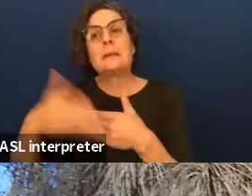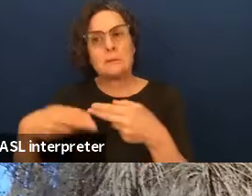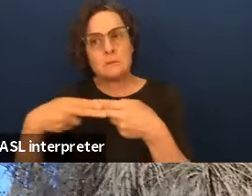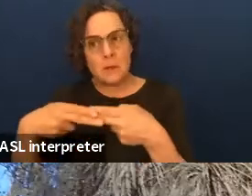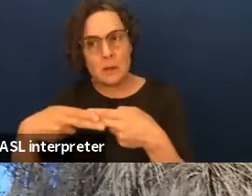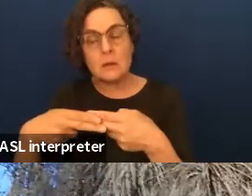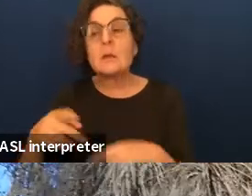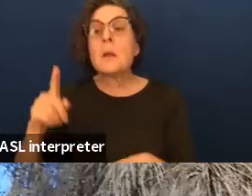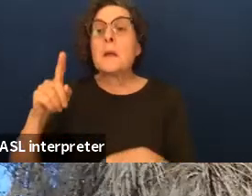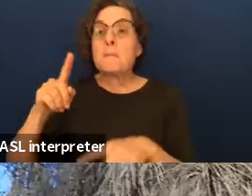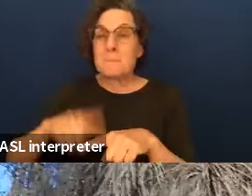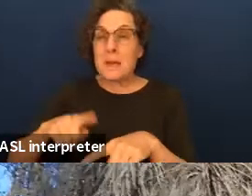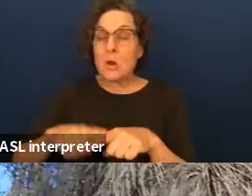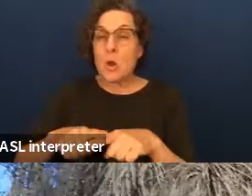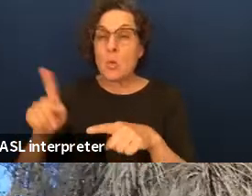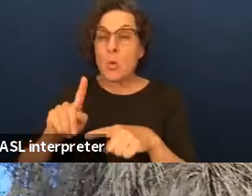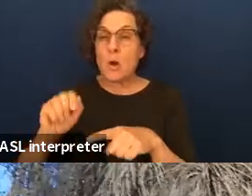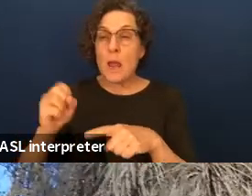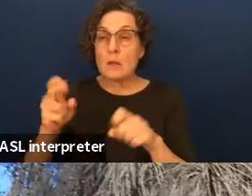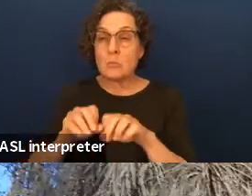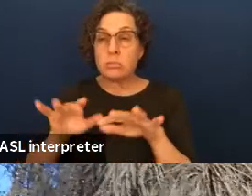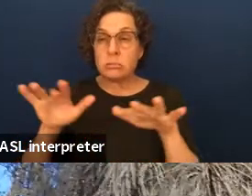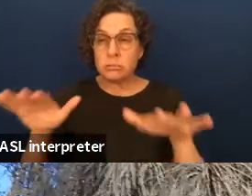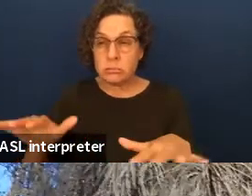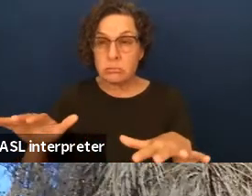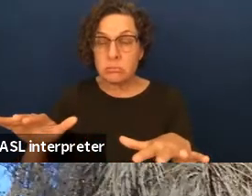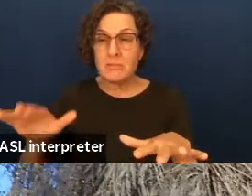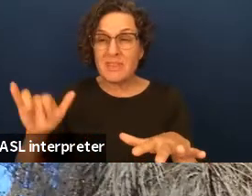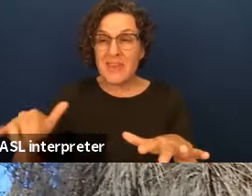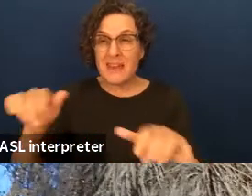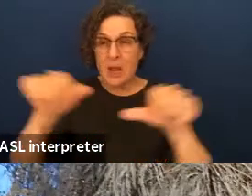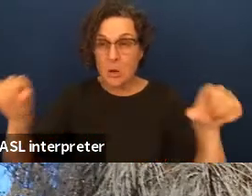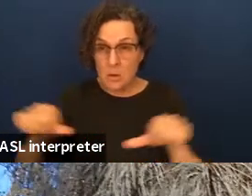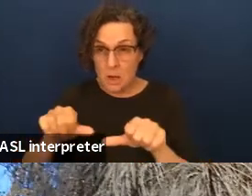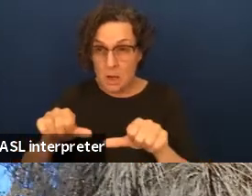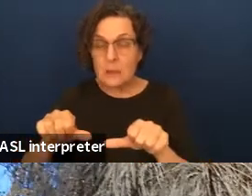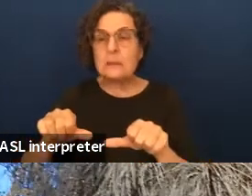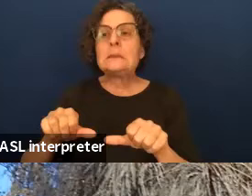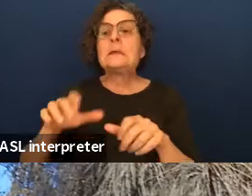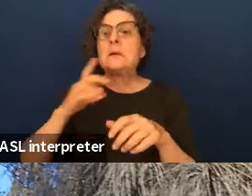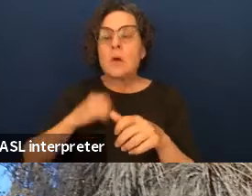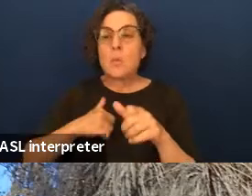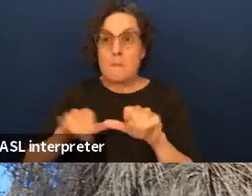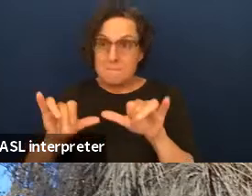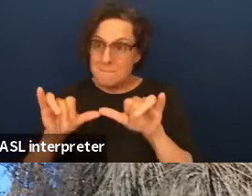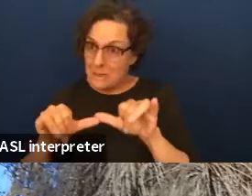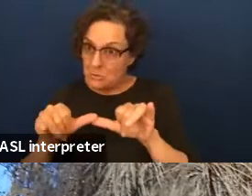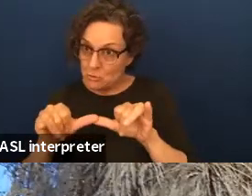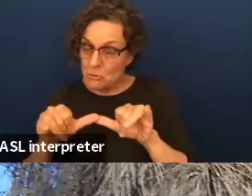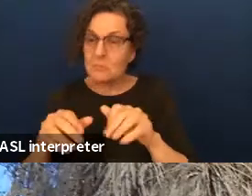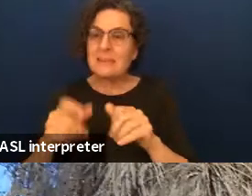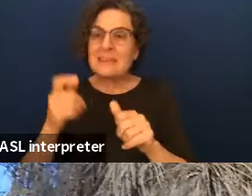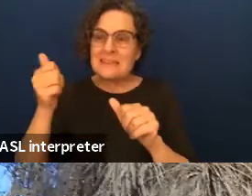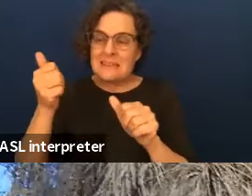ash footprint, it determines how many aliquots. Each aliquot has 5 samples in it, are taken usually